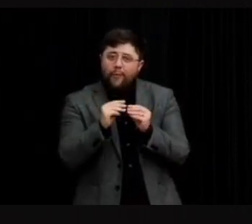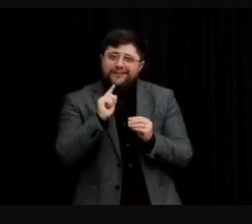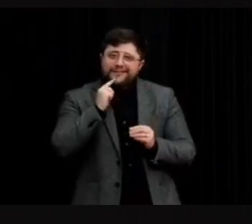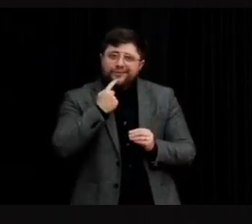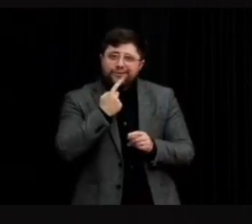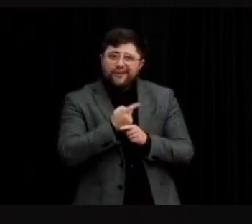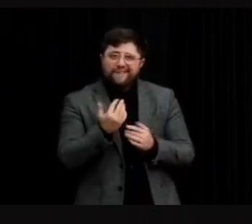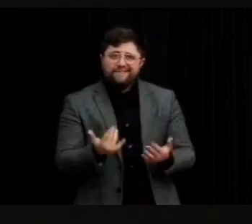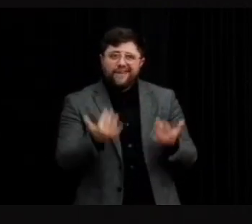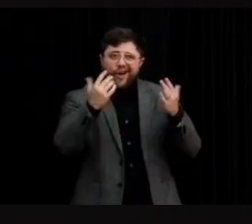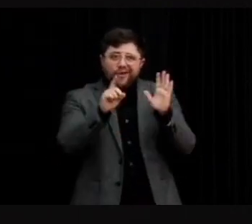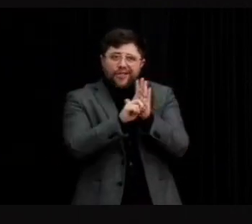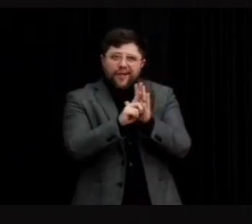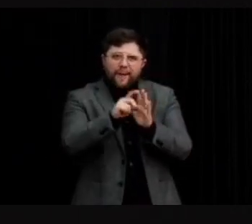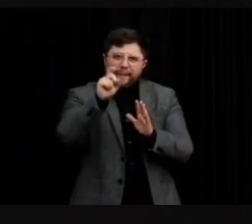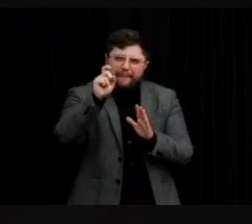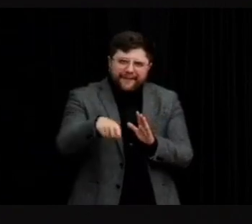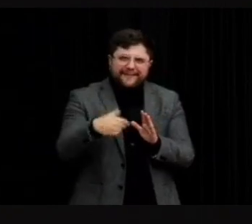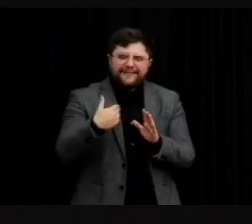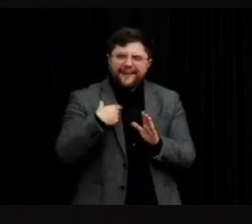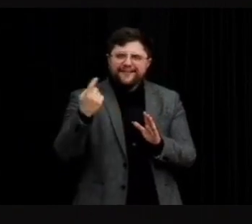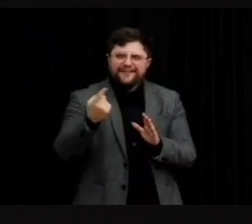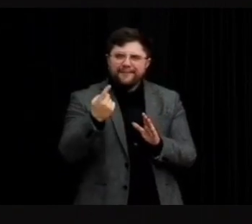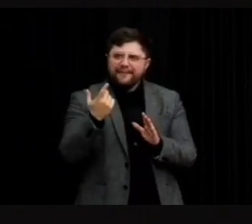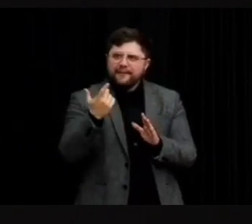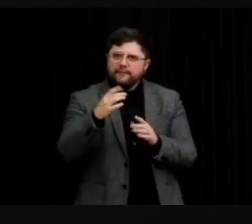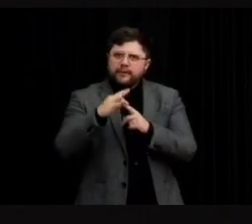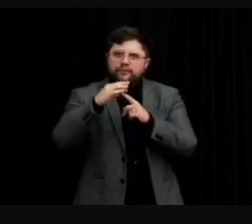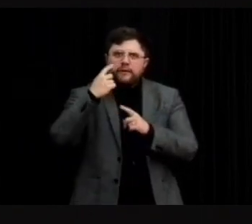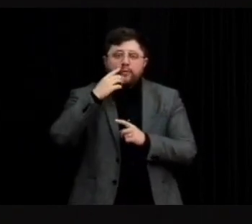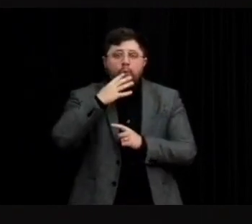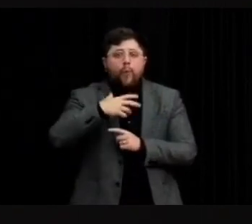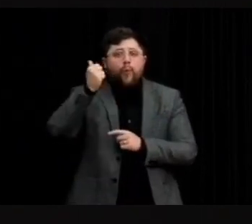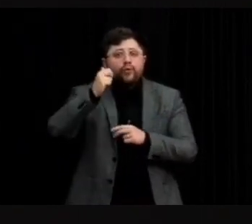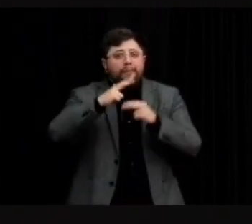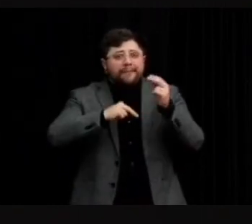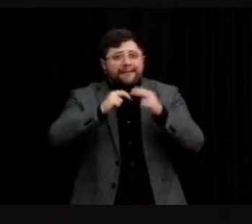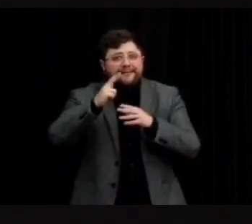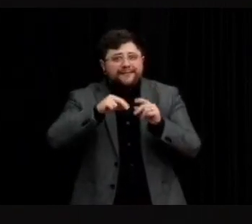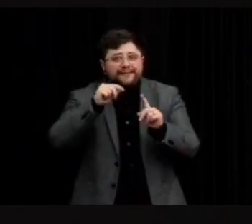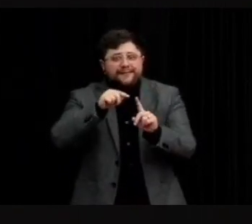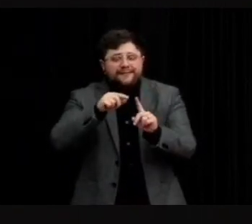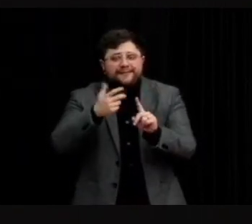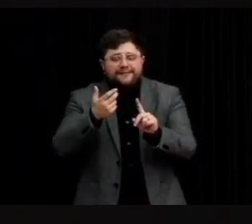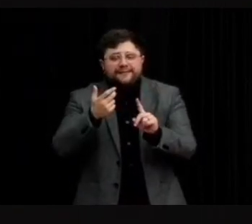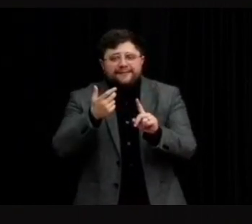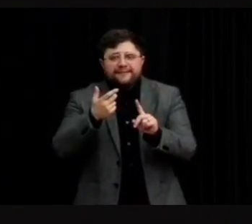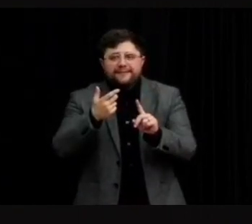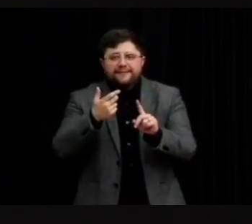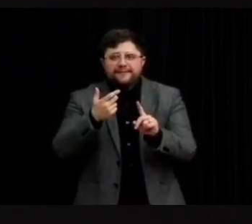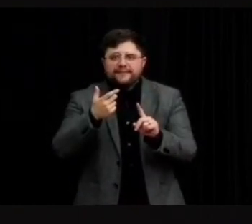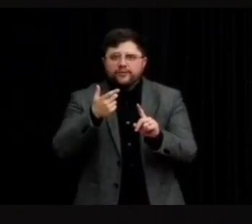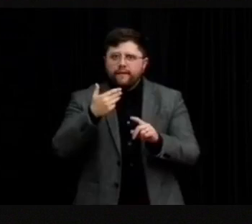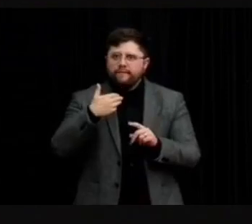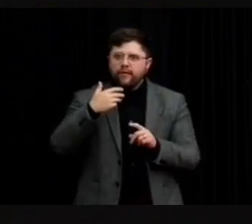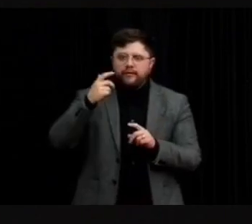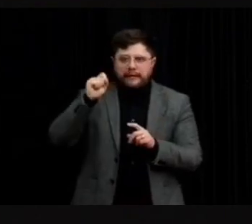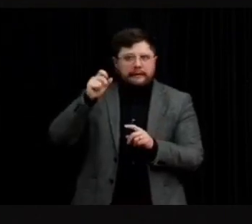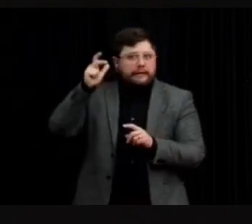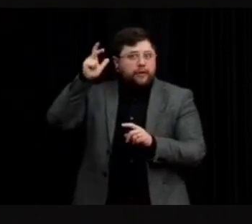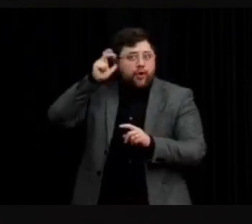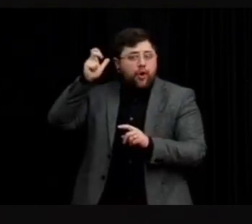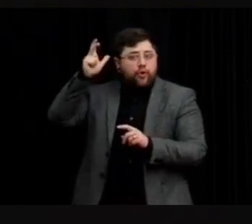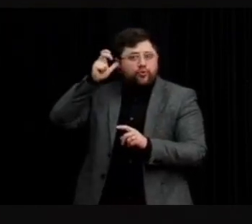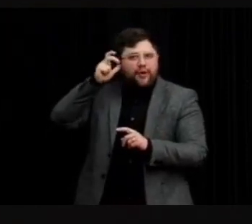something like a fire alarm. You need something that, especially in older buildings, in addition to the auditory